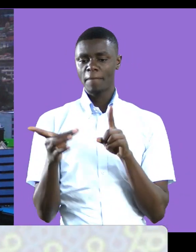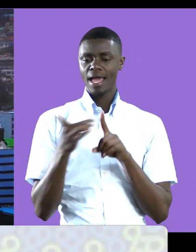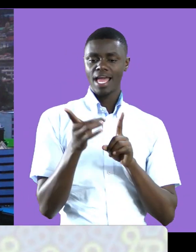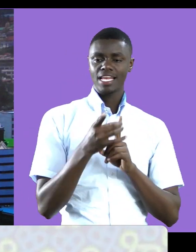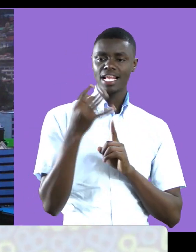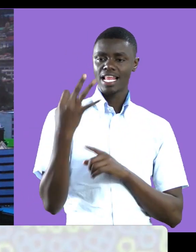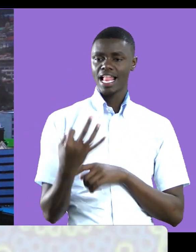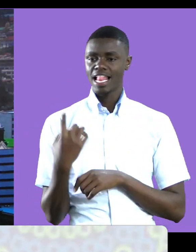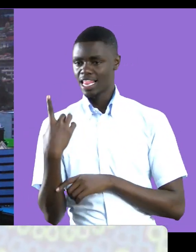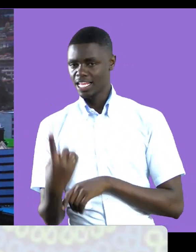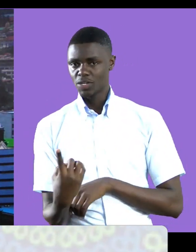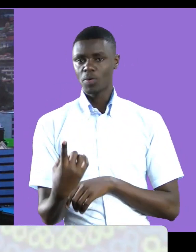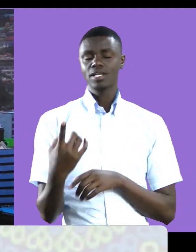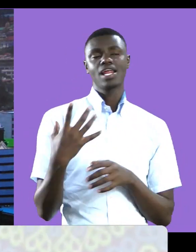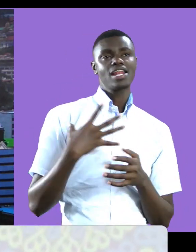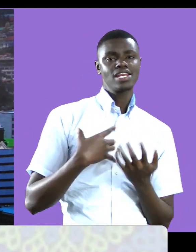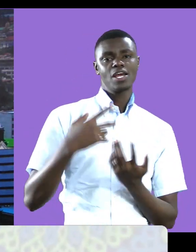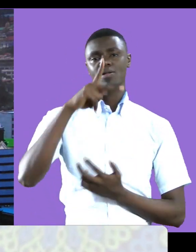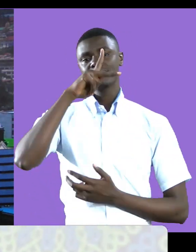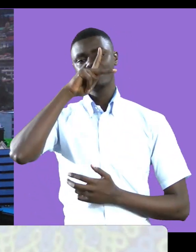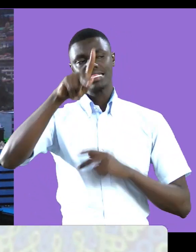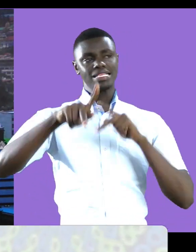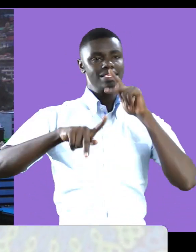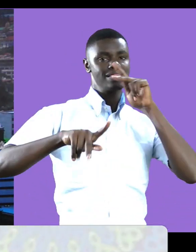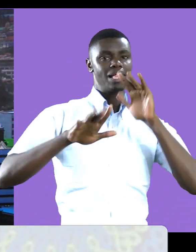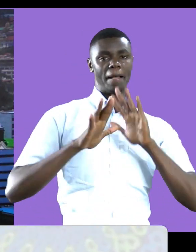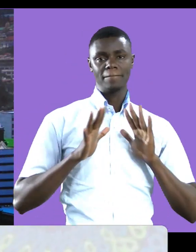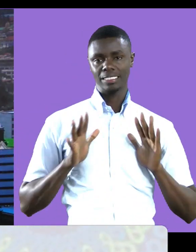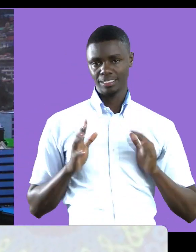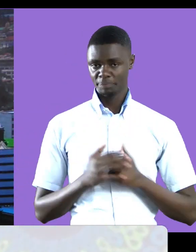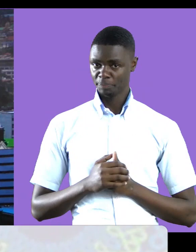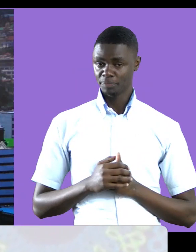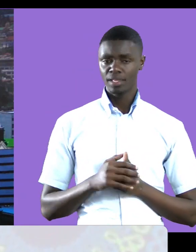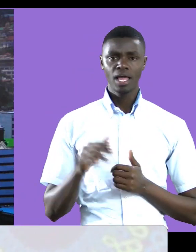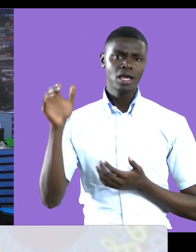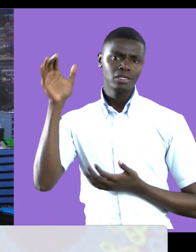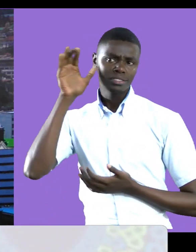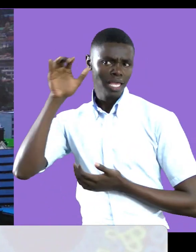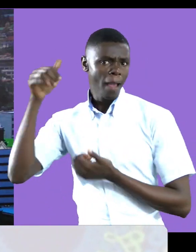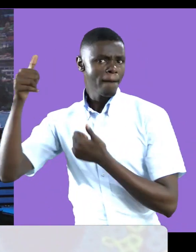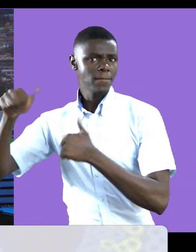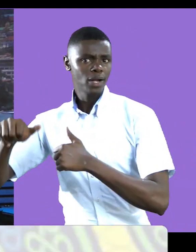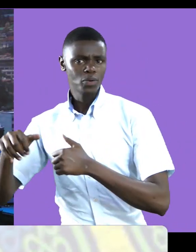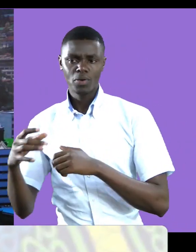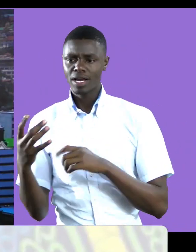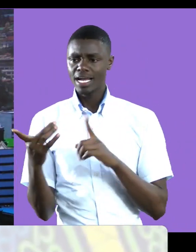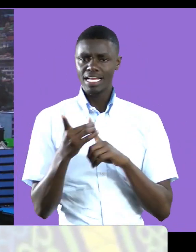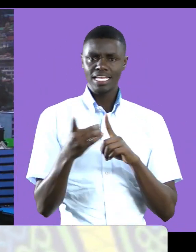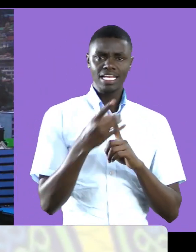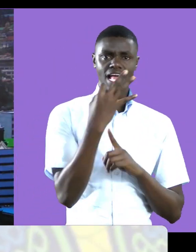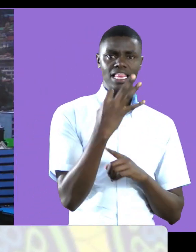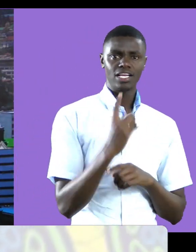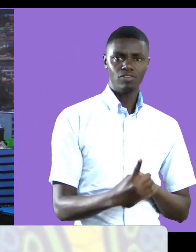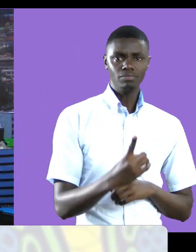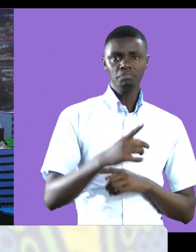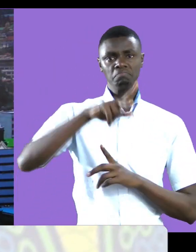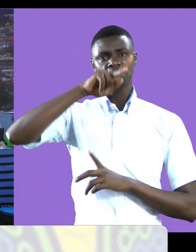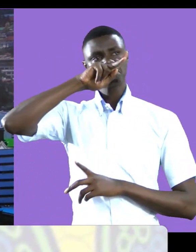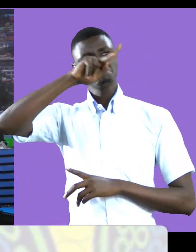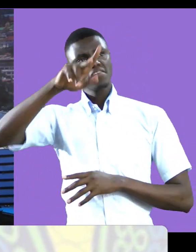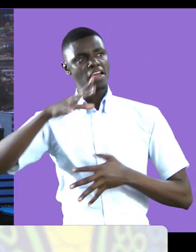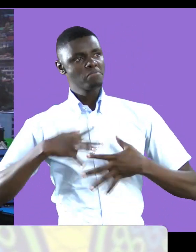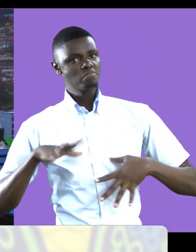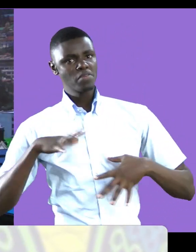Ni upigiwa tu kelele. Unaona? Wewe unajisikia ikifika 31st ndio kelele na vibuyu nini watu wanapiga